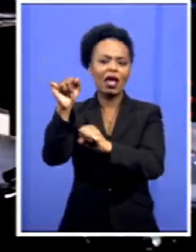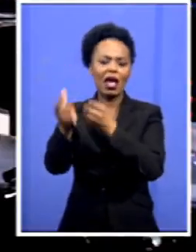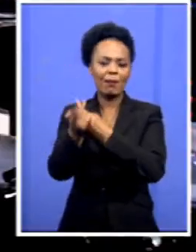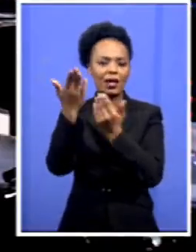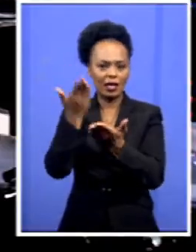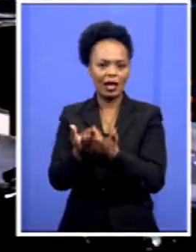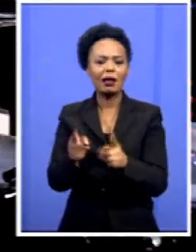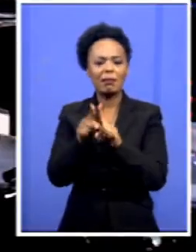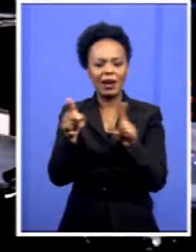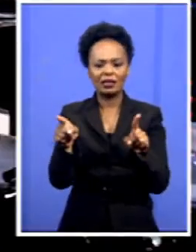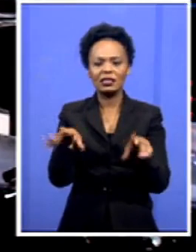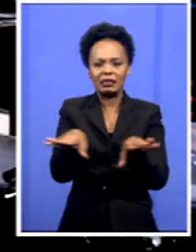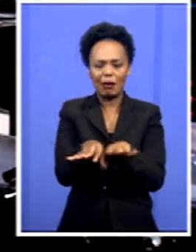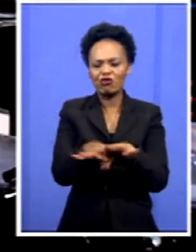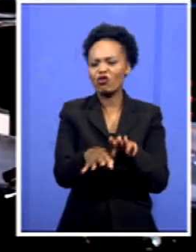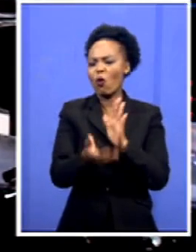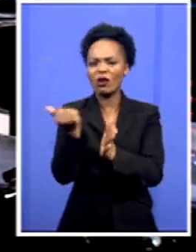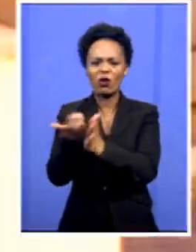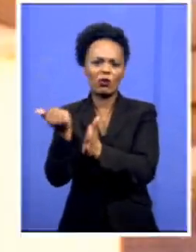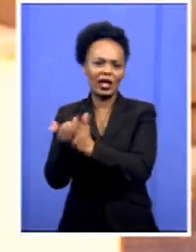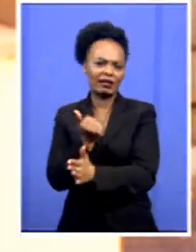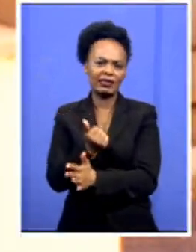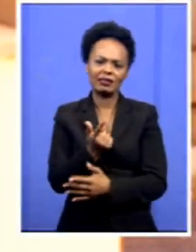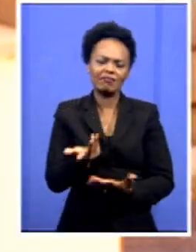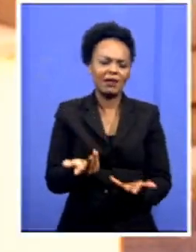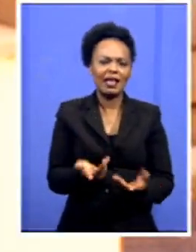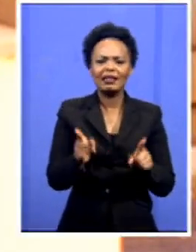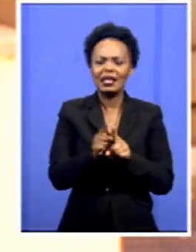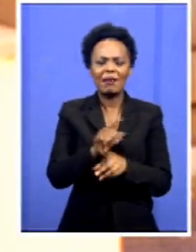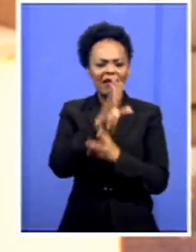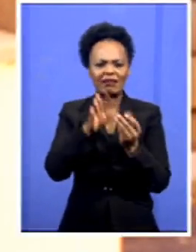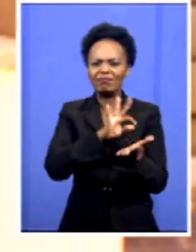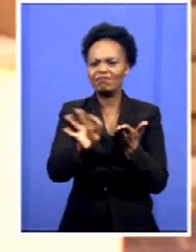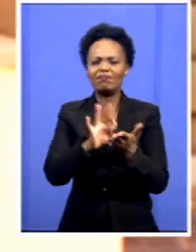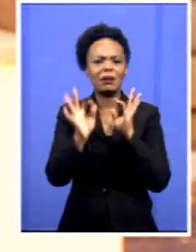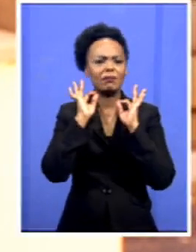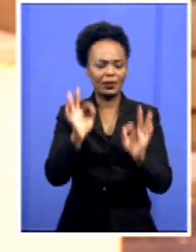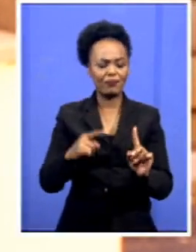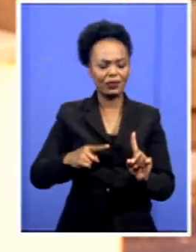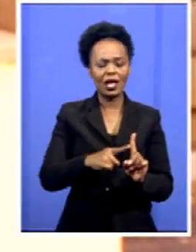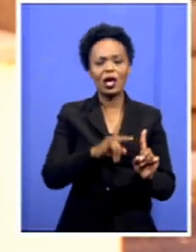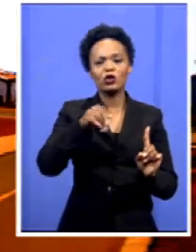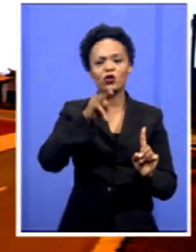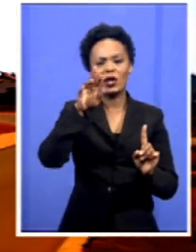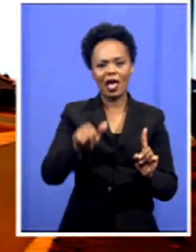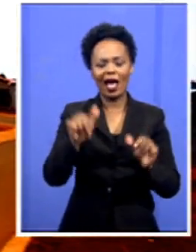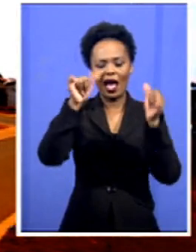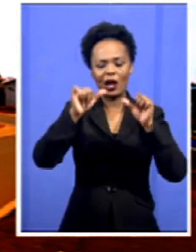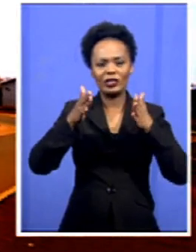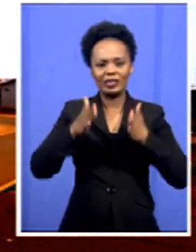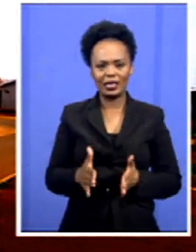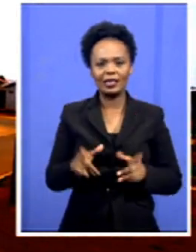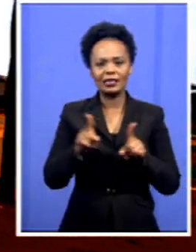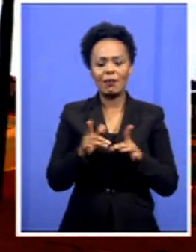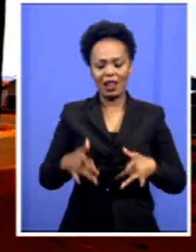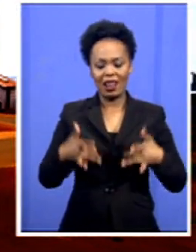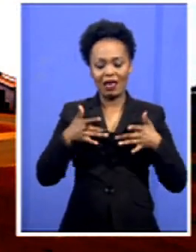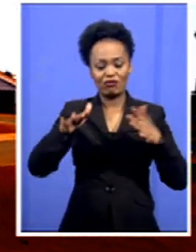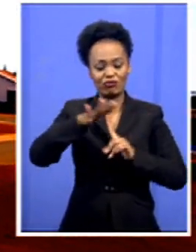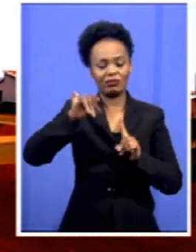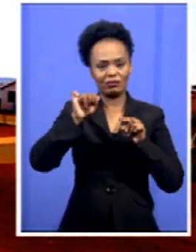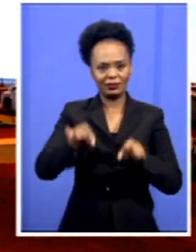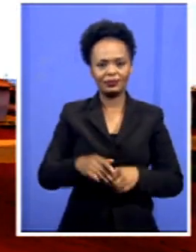the rubbish and stuff was still collected and the work was still being done. Julia Ramogoloi, who is an accountant and also lives in the